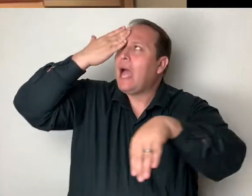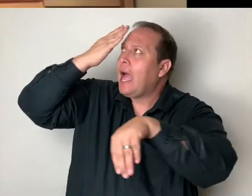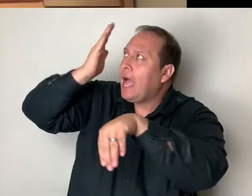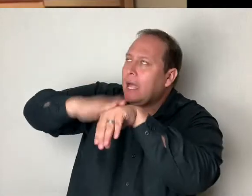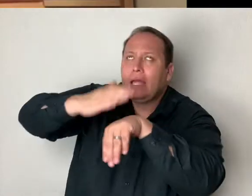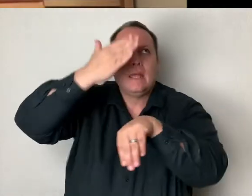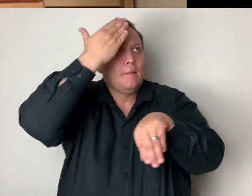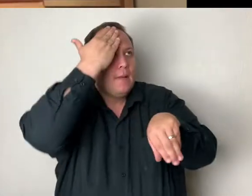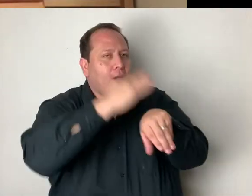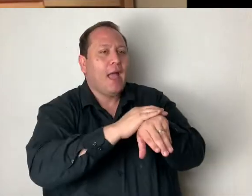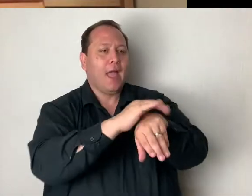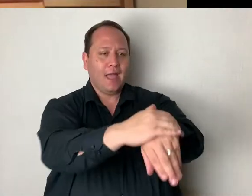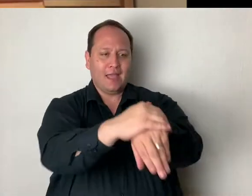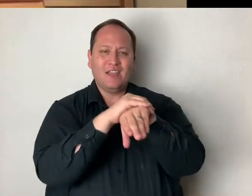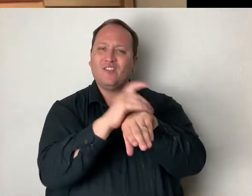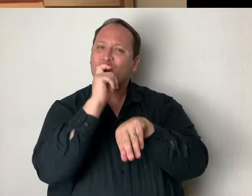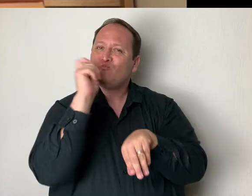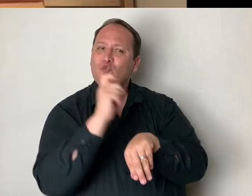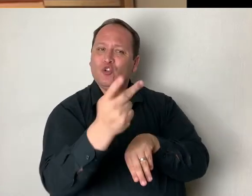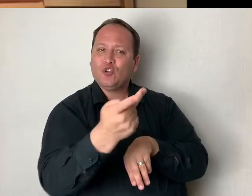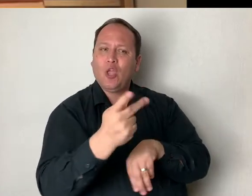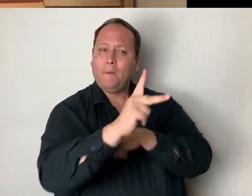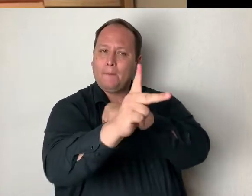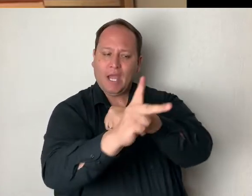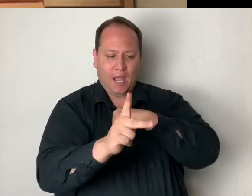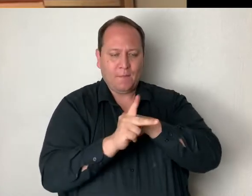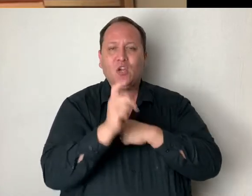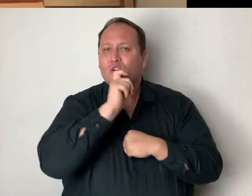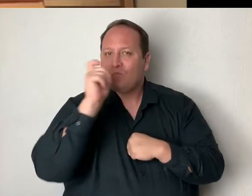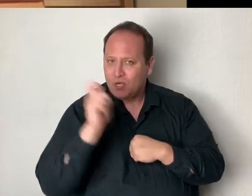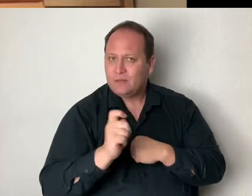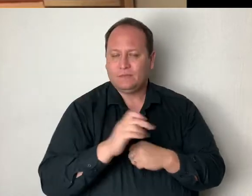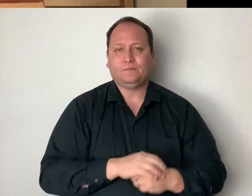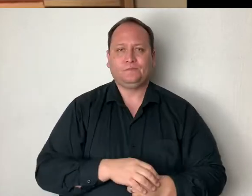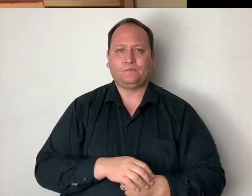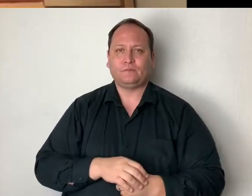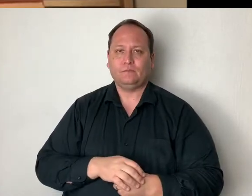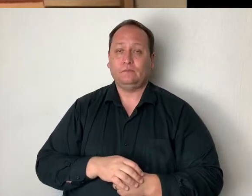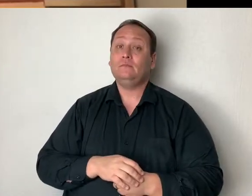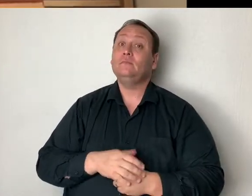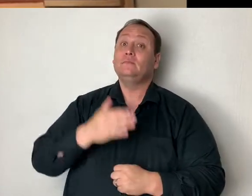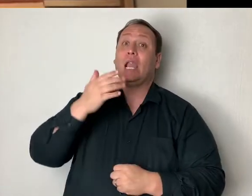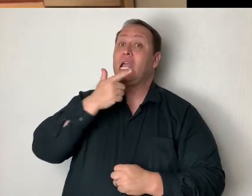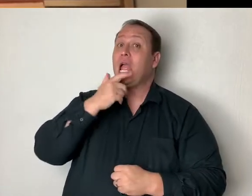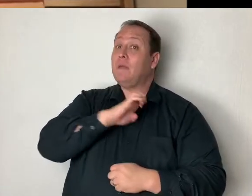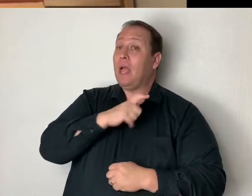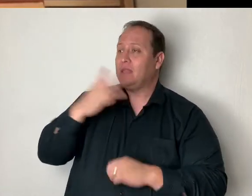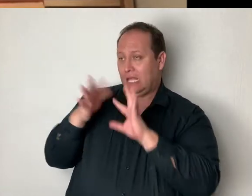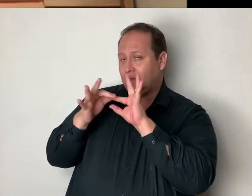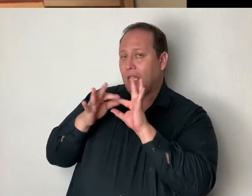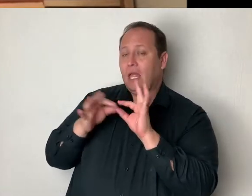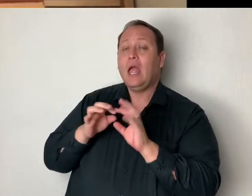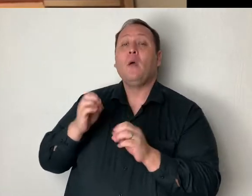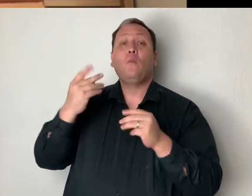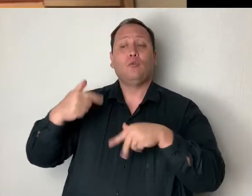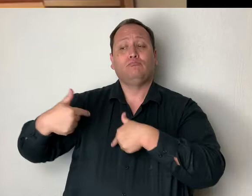the peoples of our two countries. A través de muchas generaciones, muchas personas han